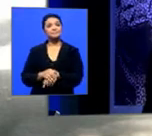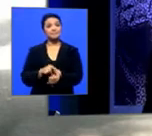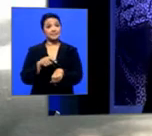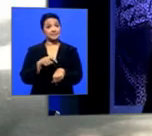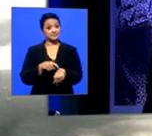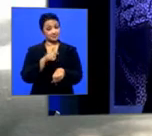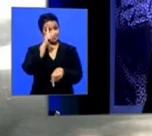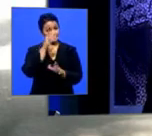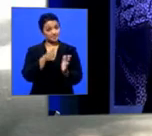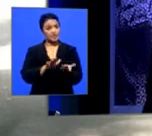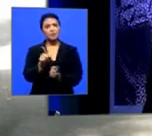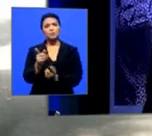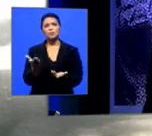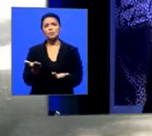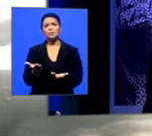when you actually heard the news?